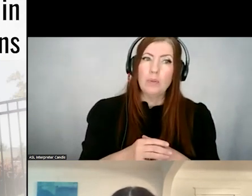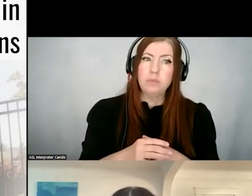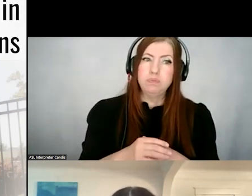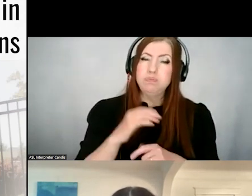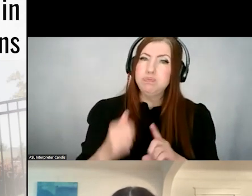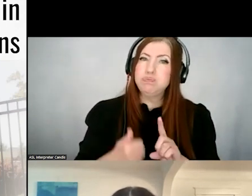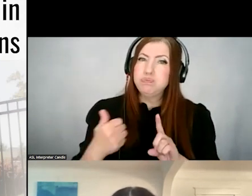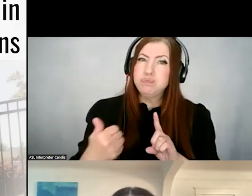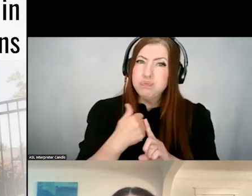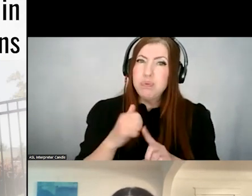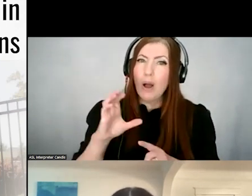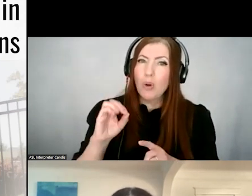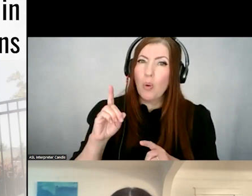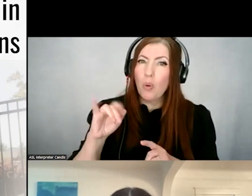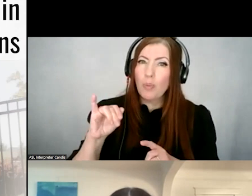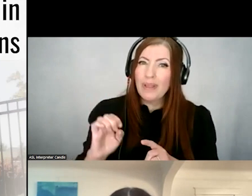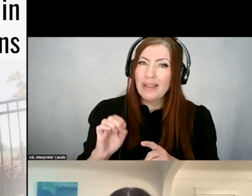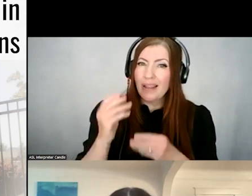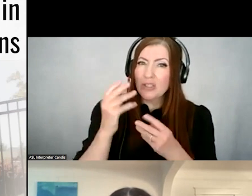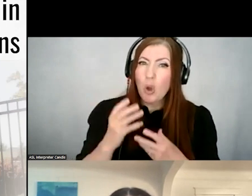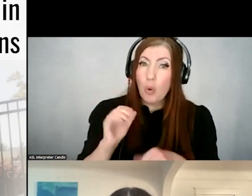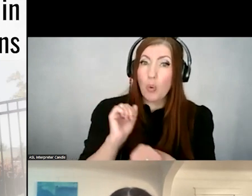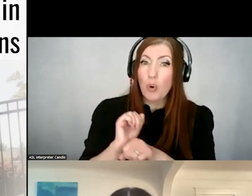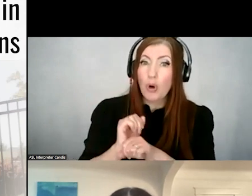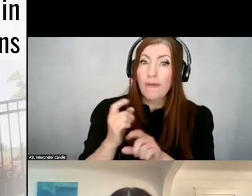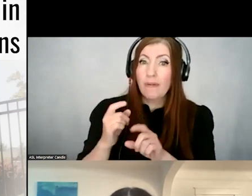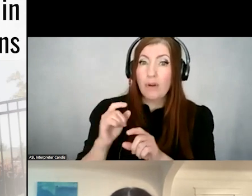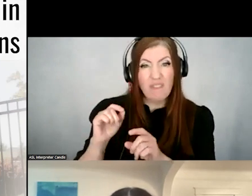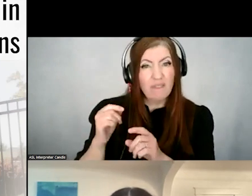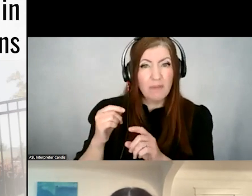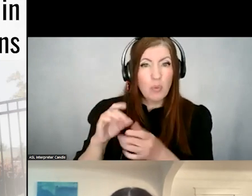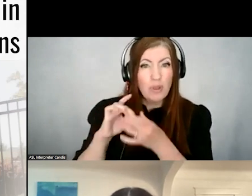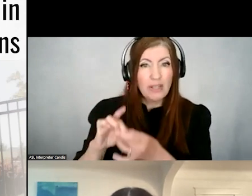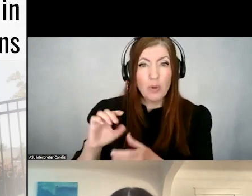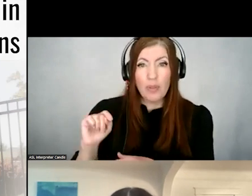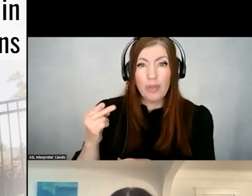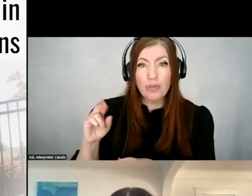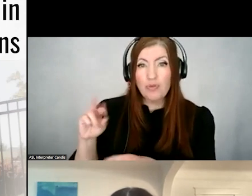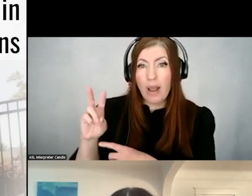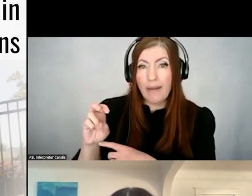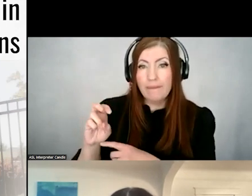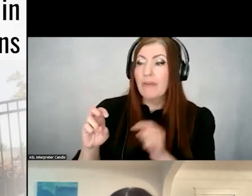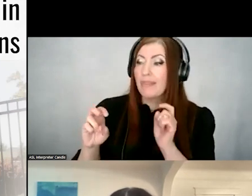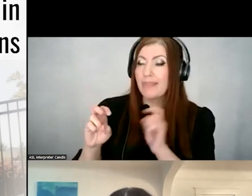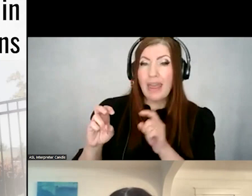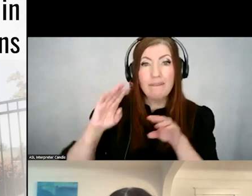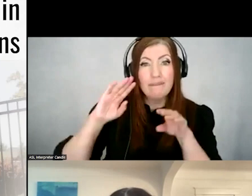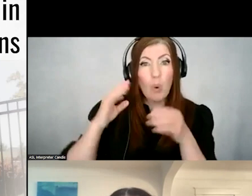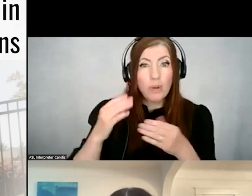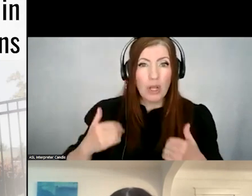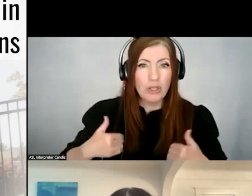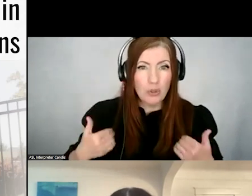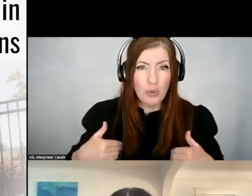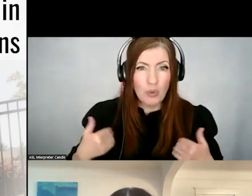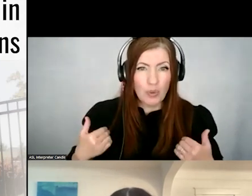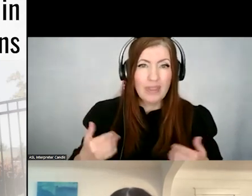when Colbie was sharing with us the work of Thrive, they also put a big focus on youth,